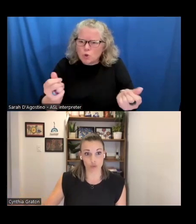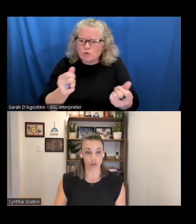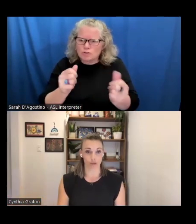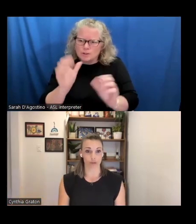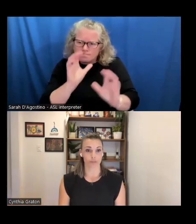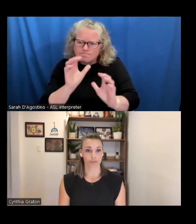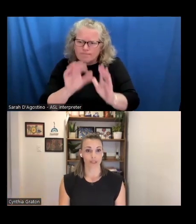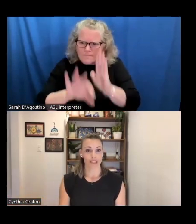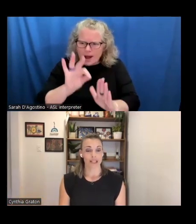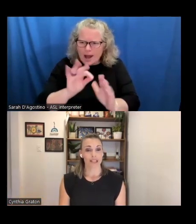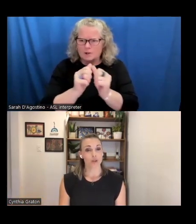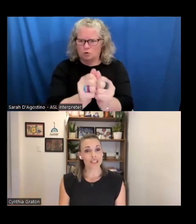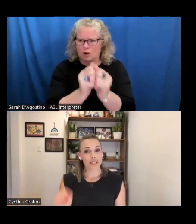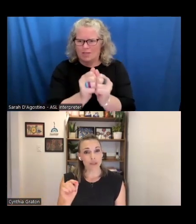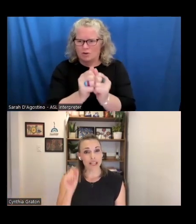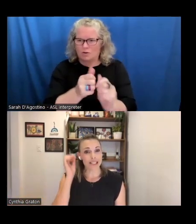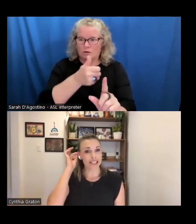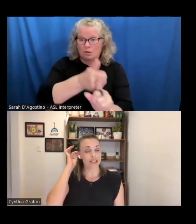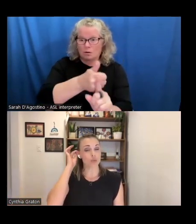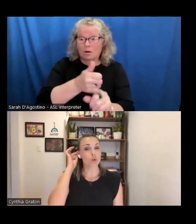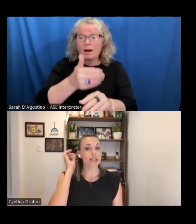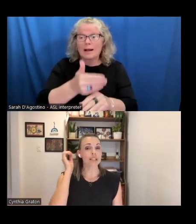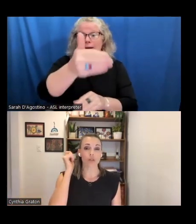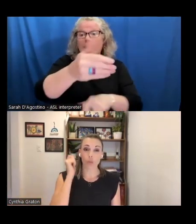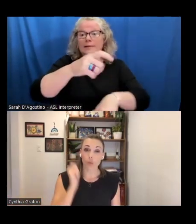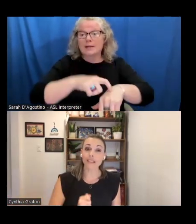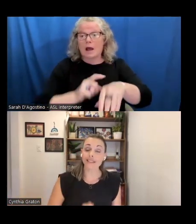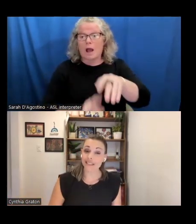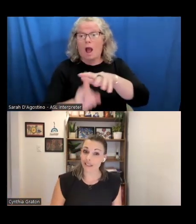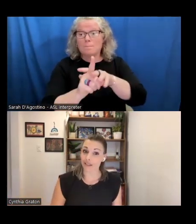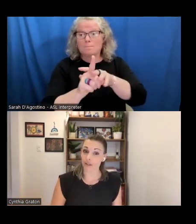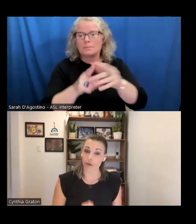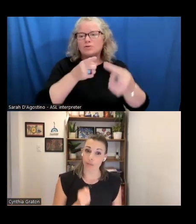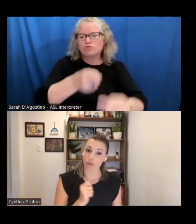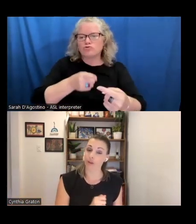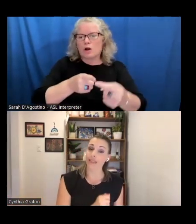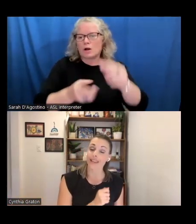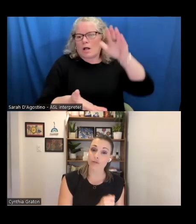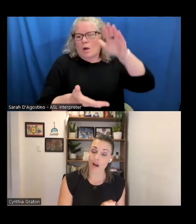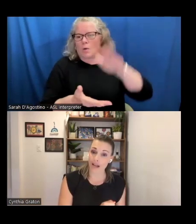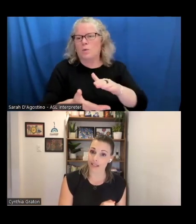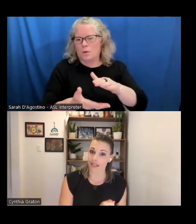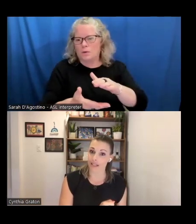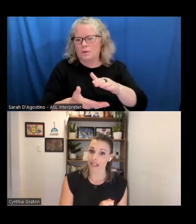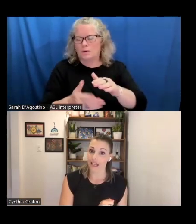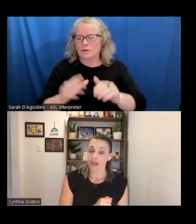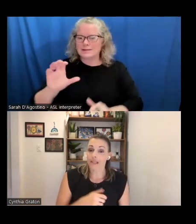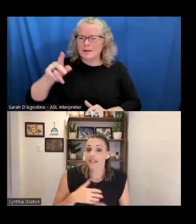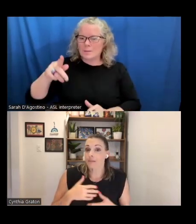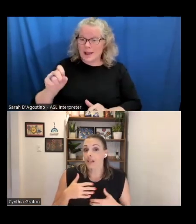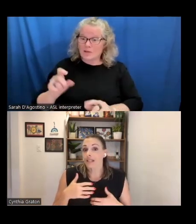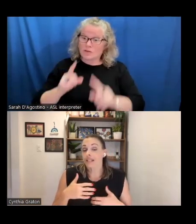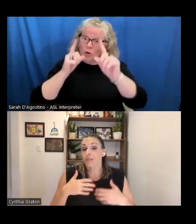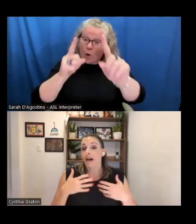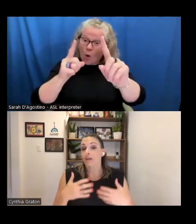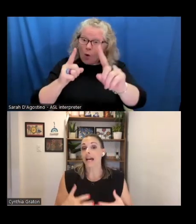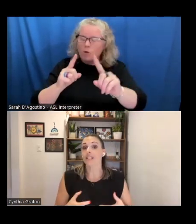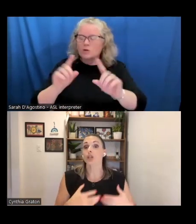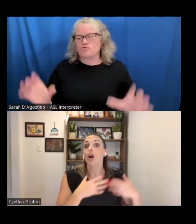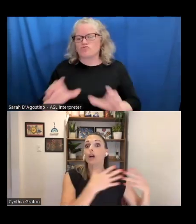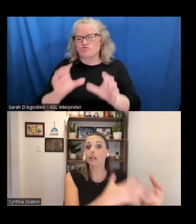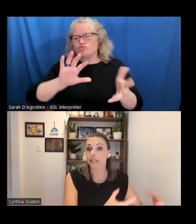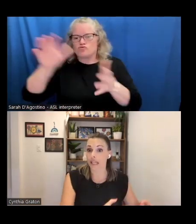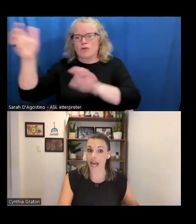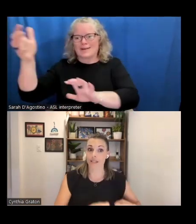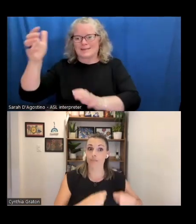they struggle. So CPS is really the real deal for preventing crisis because it's about